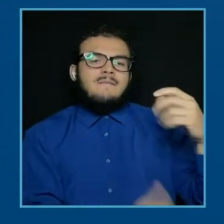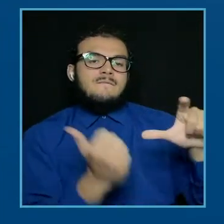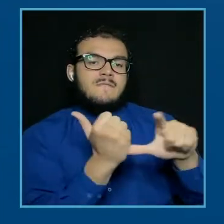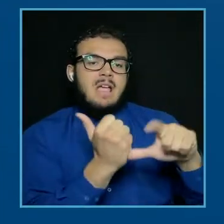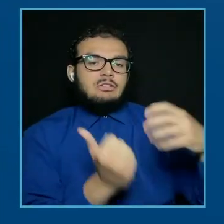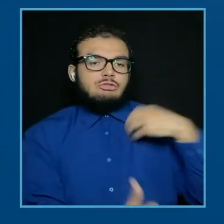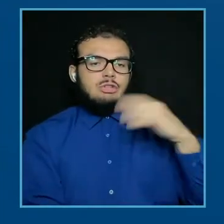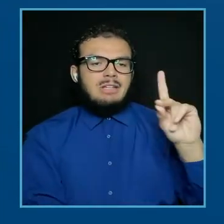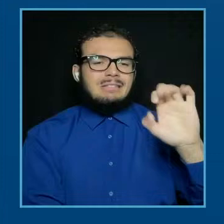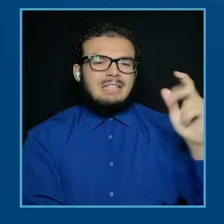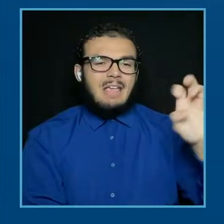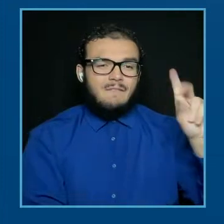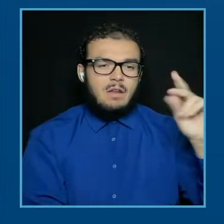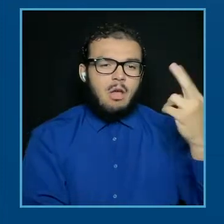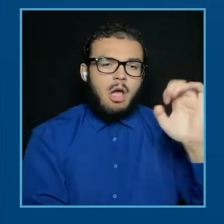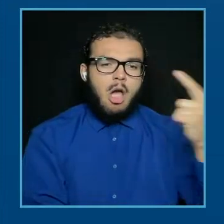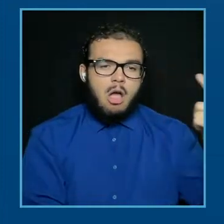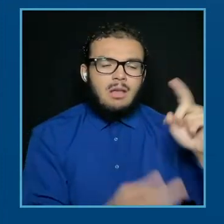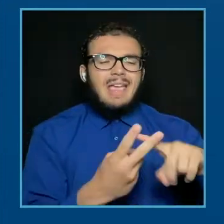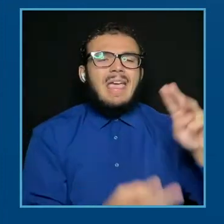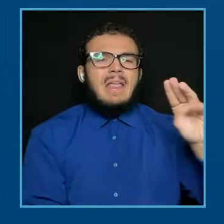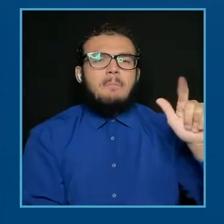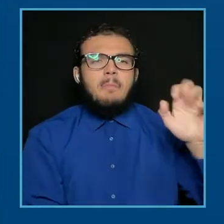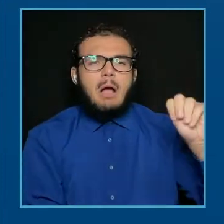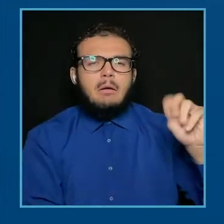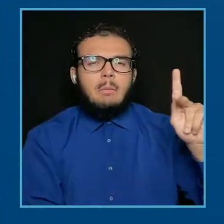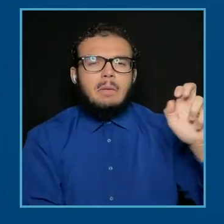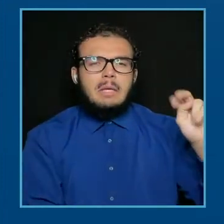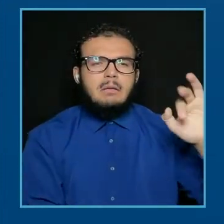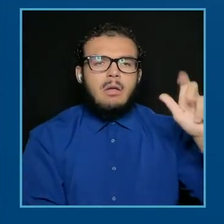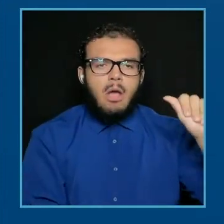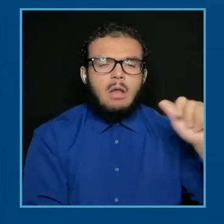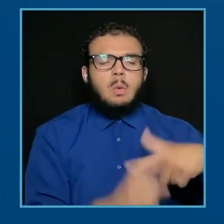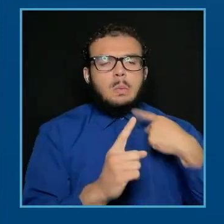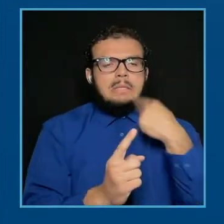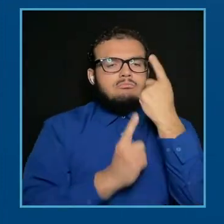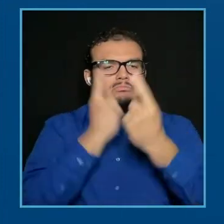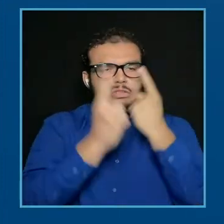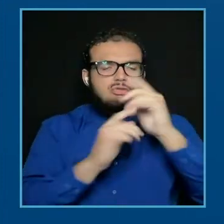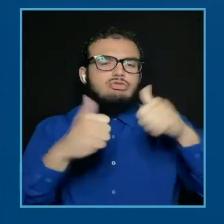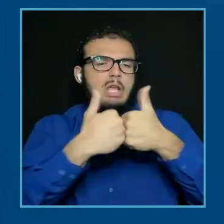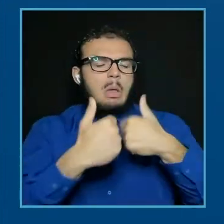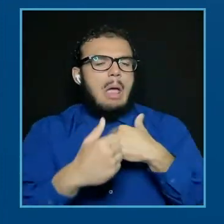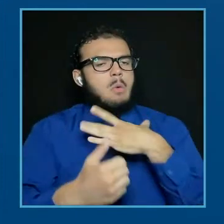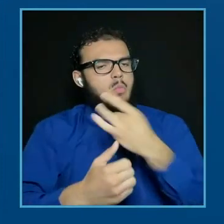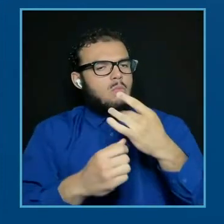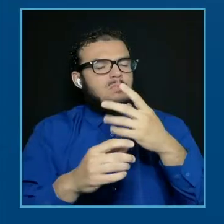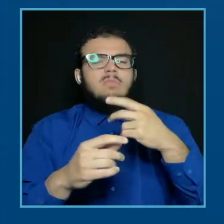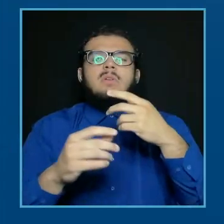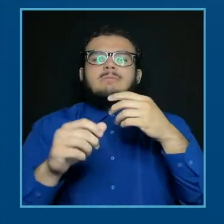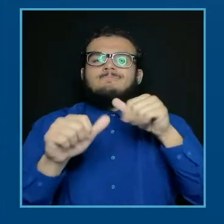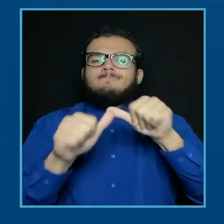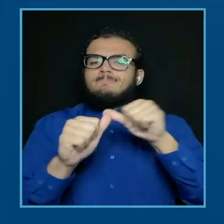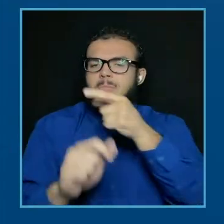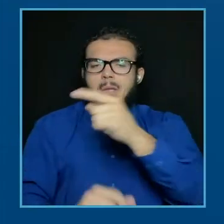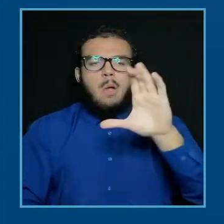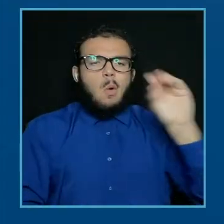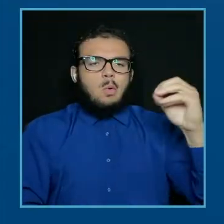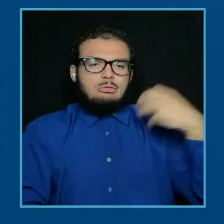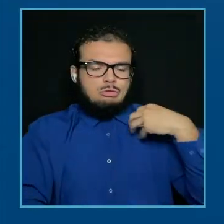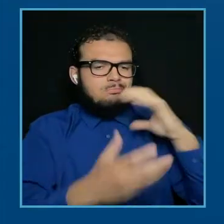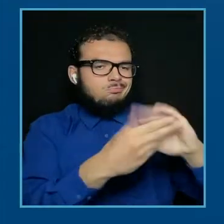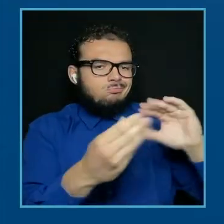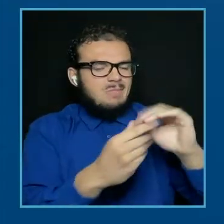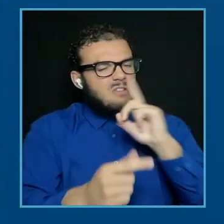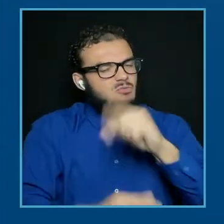Vice President Malcolm Kenyatta. As we hear and consider the challenge, I'd like to echo my co-chair's sentiments. I've been incredibly proud